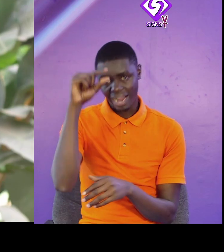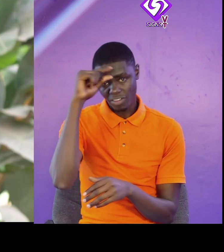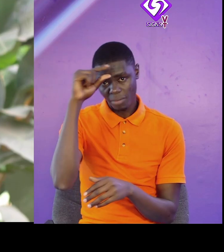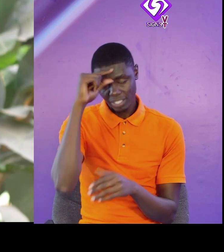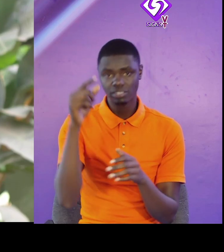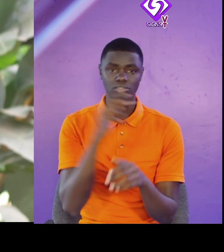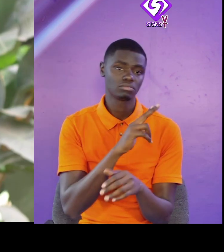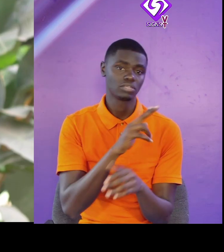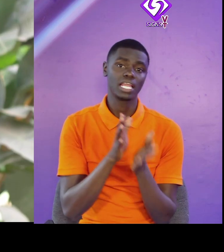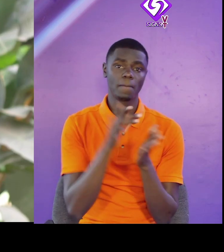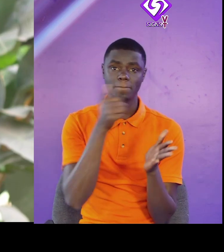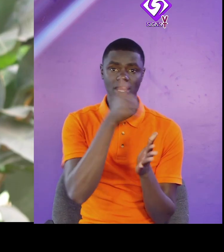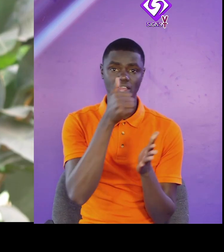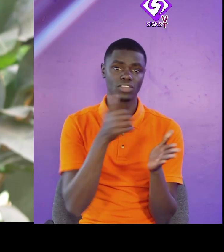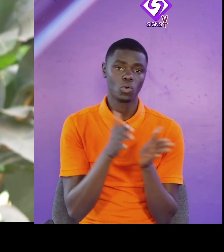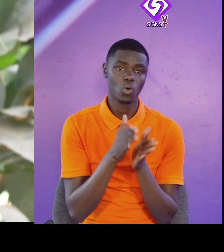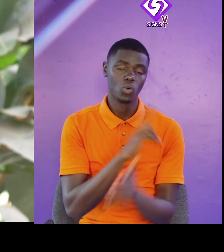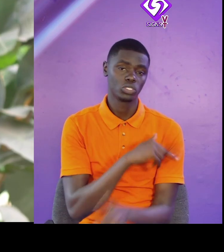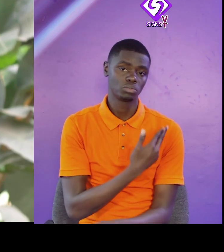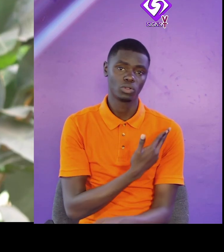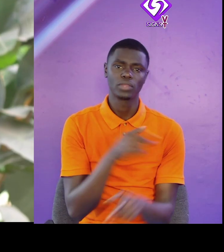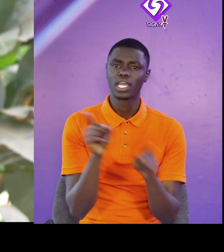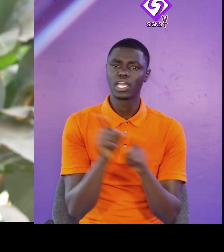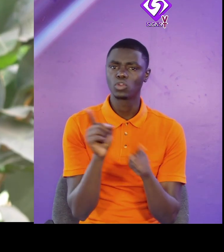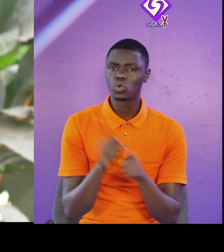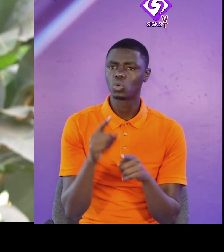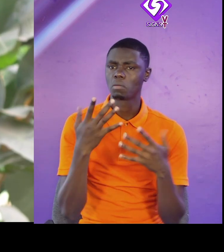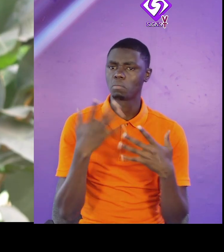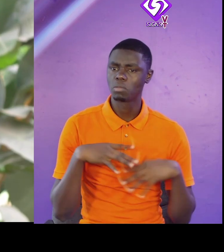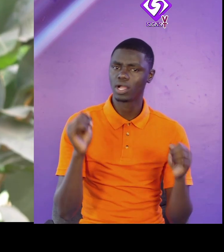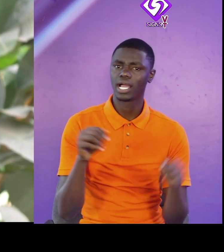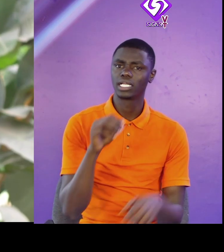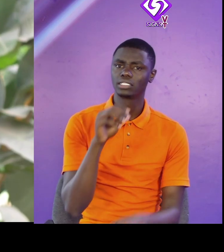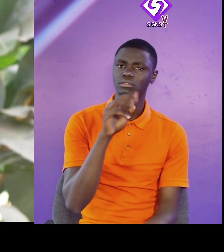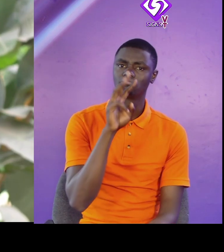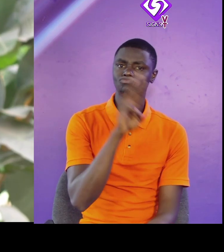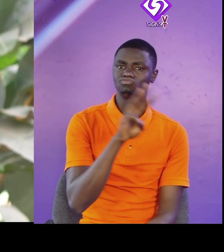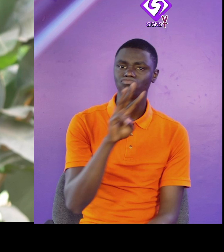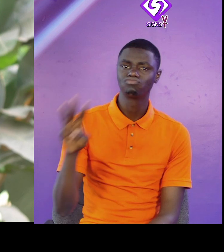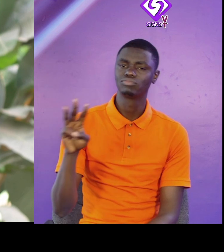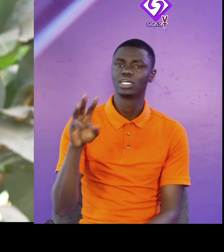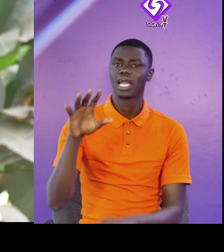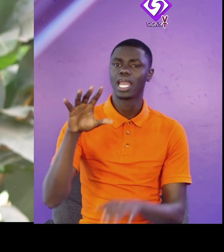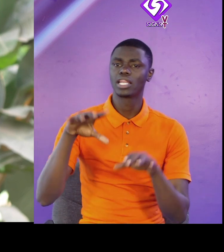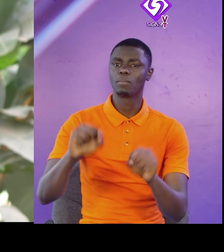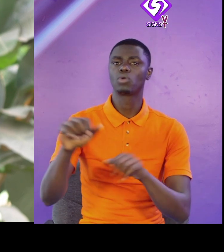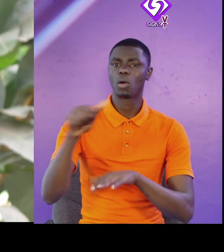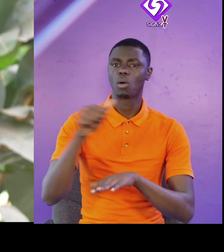we have an ability for people to get onto our website and book a consultation. So we are